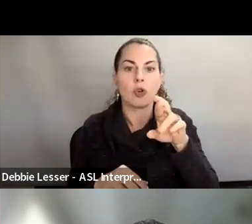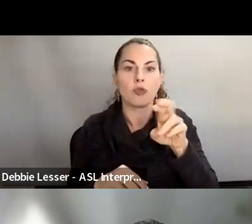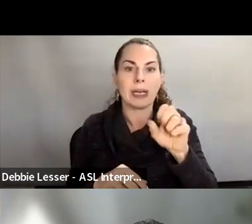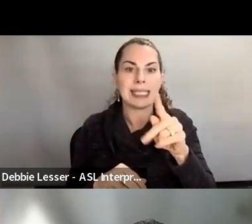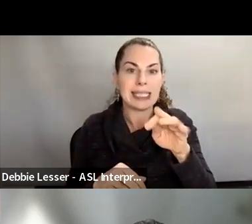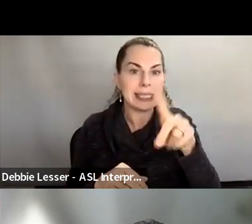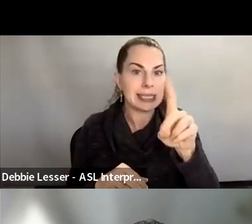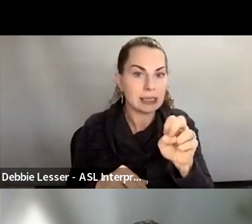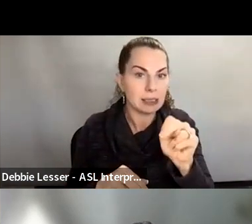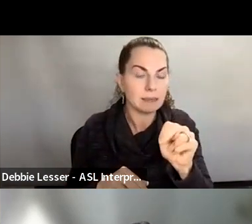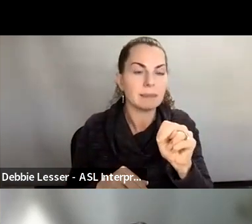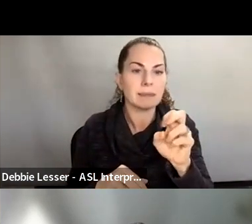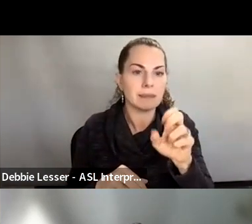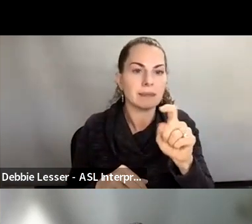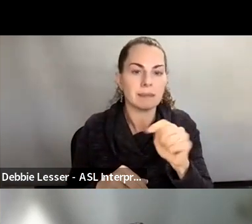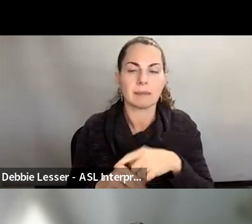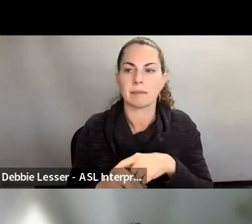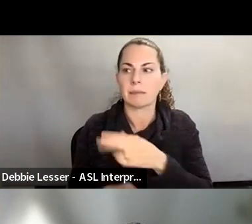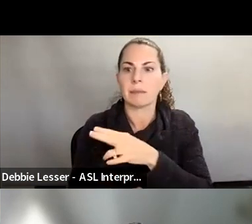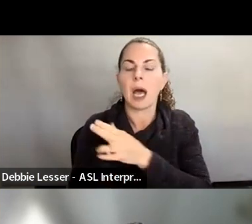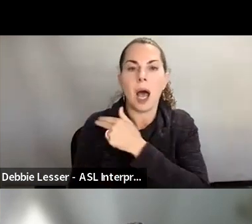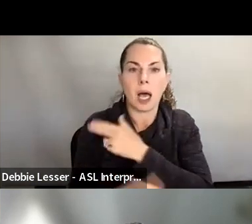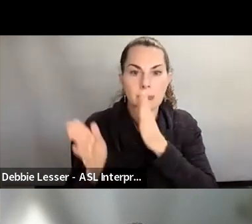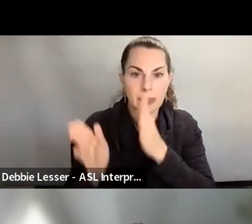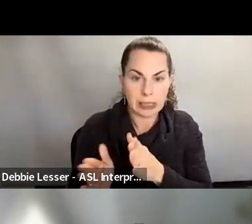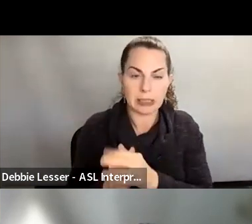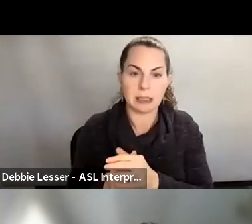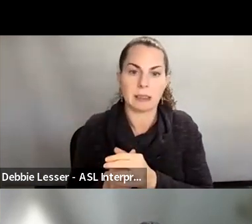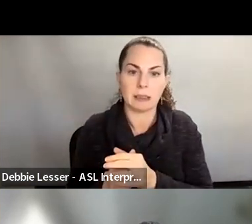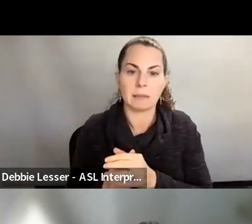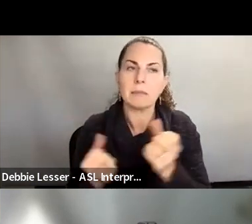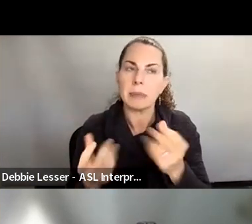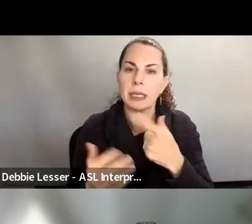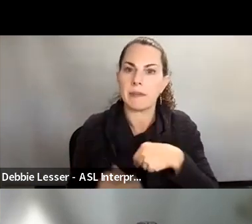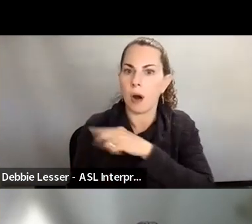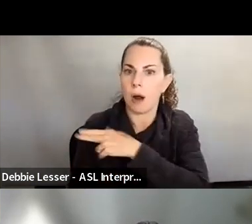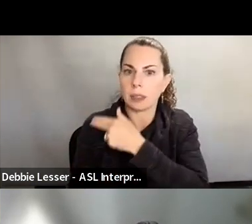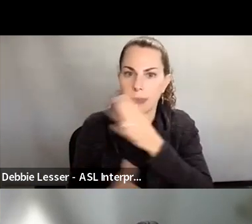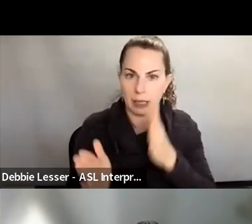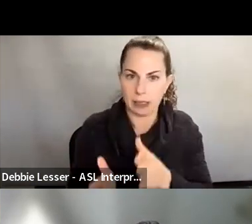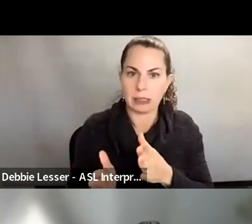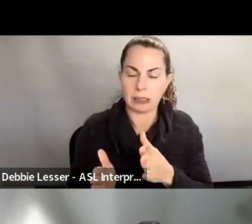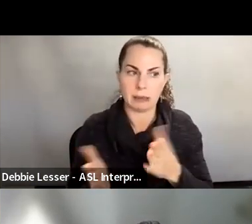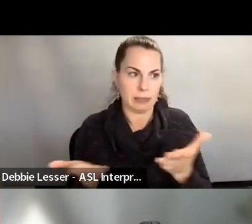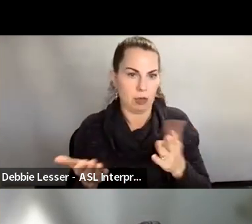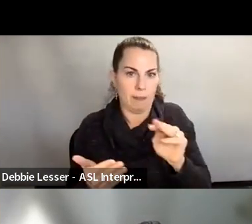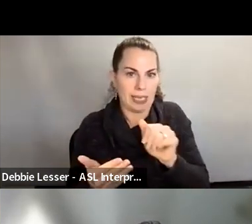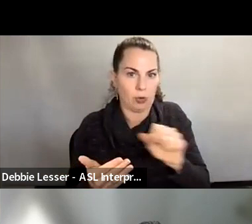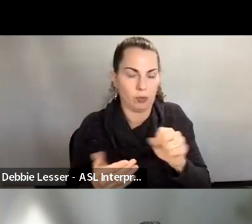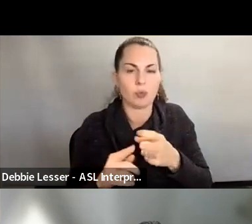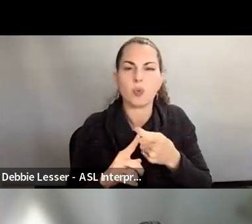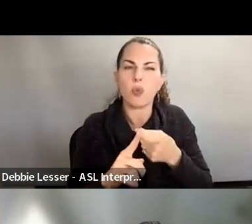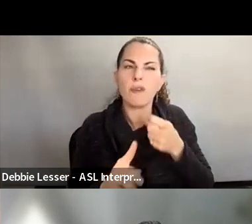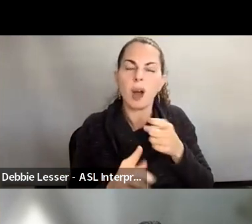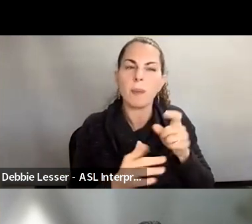hospitalists. Oh my goodness, hospitalists. A lot of our hospitalists, at least in Massachusetts, were from countries that didn't represent the